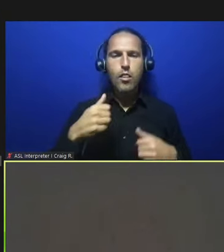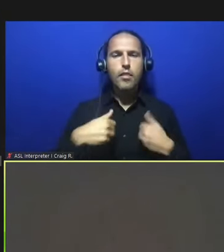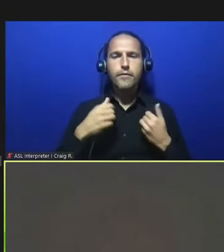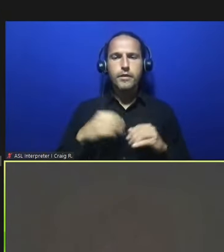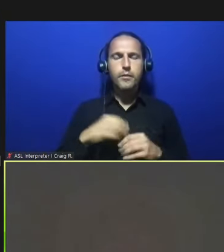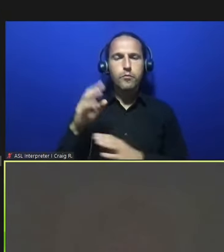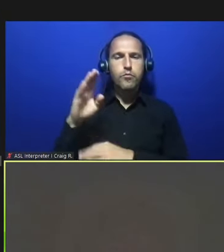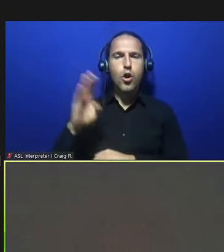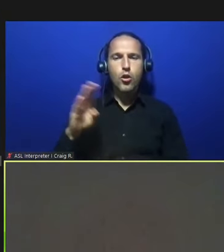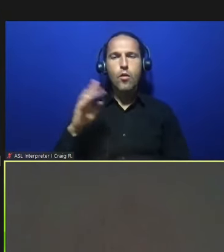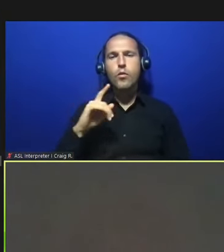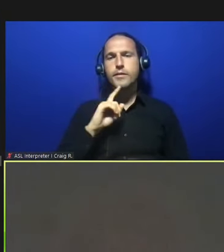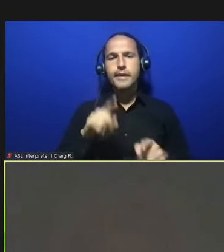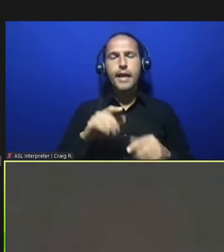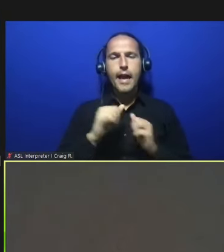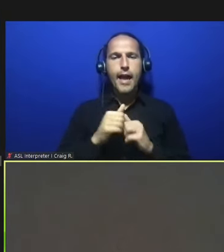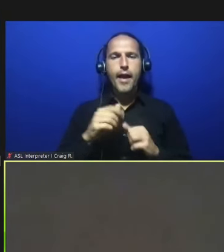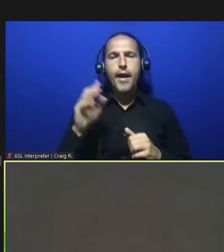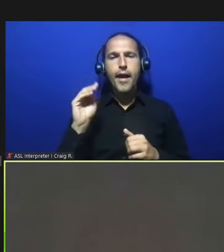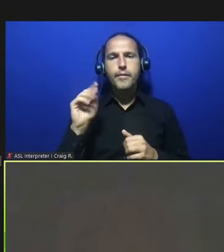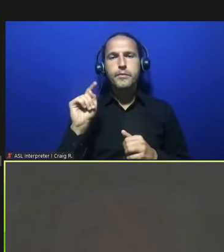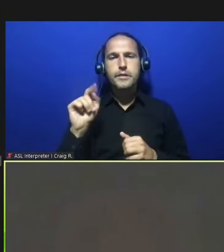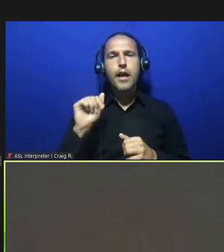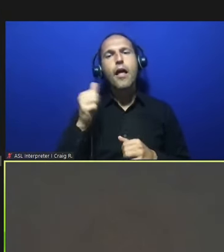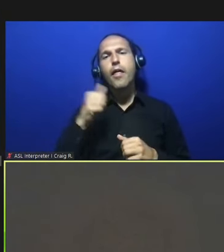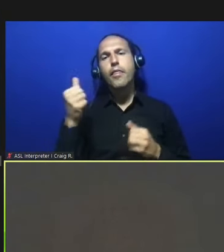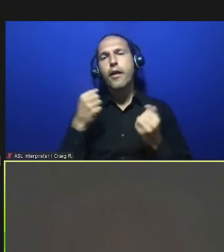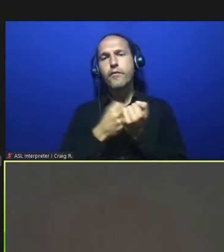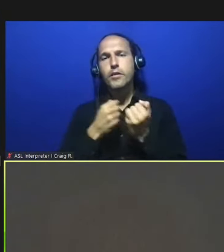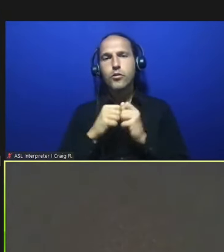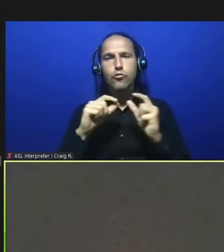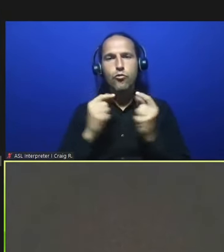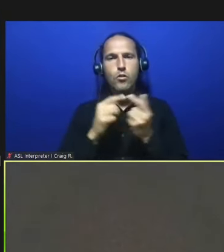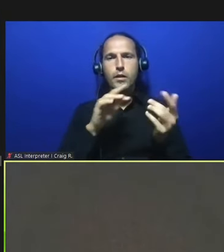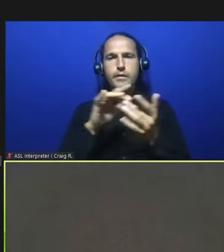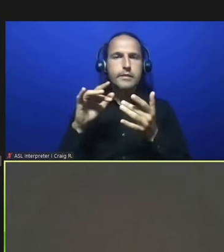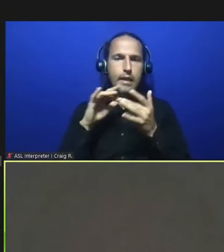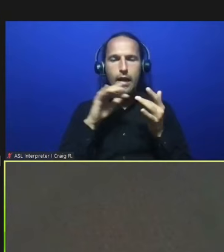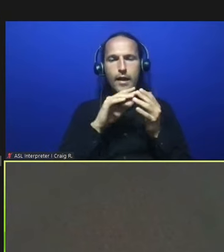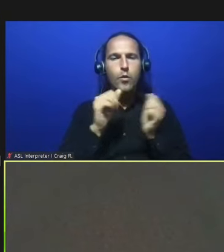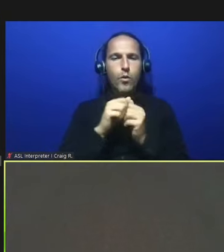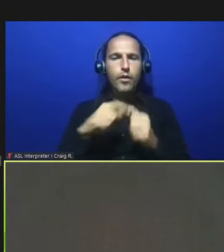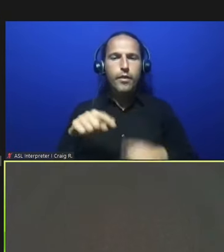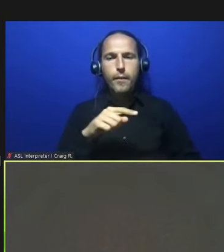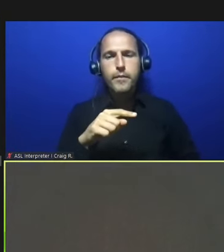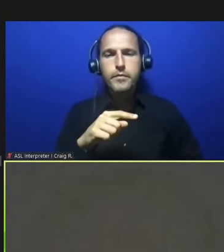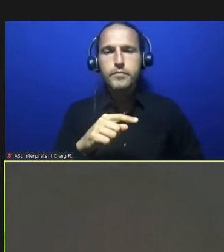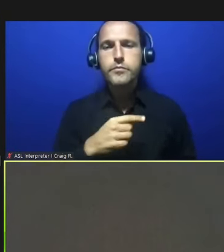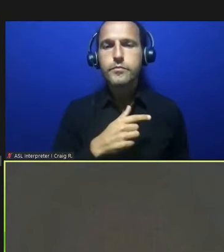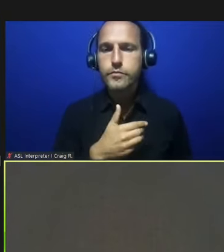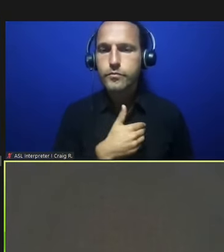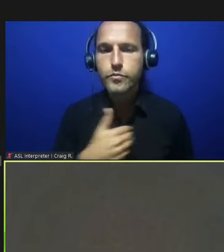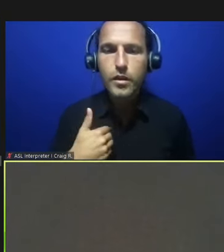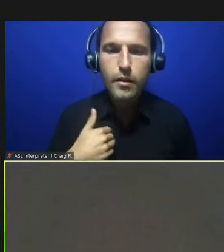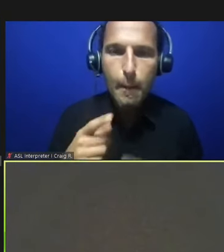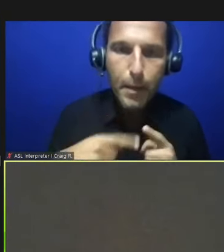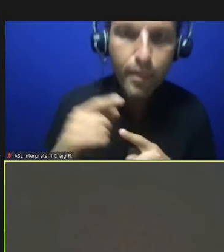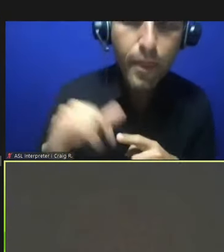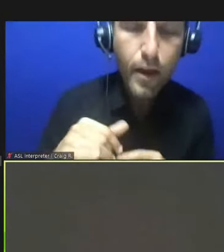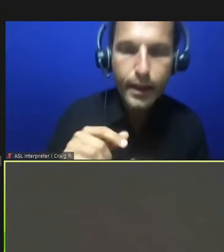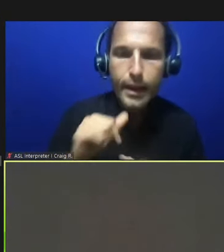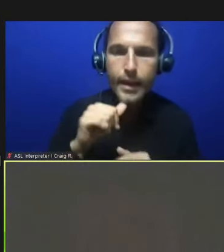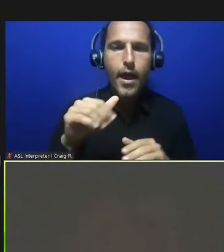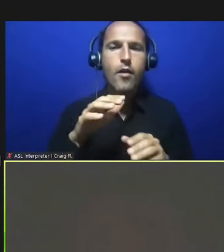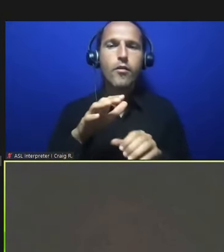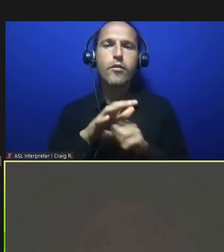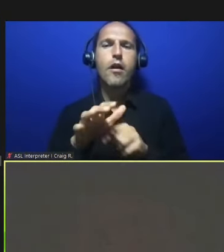like to address how the MTA and the other advocacy groups reached out to the constituency to speak on this topic. The usual under-rep community